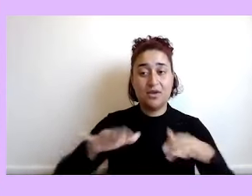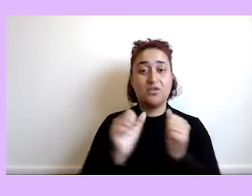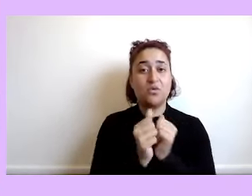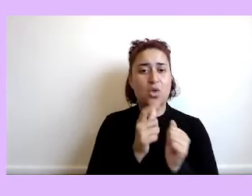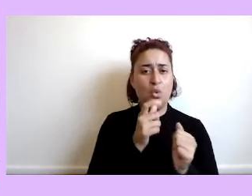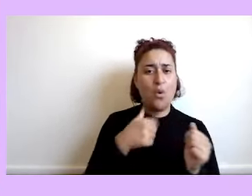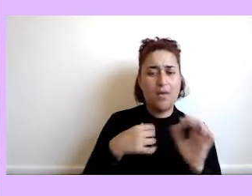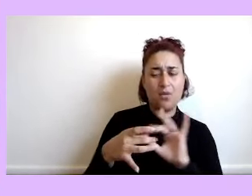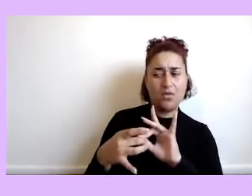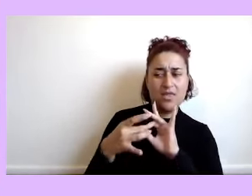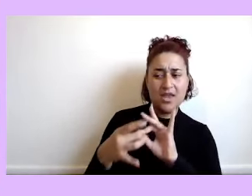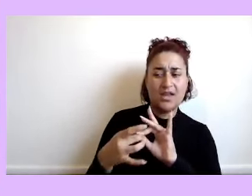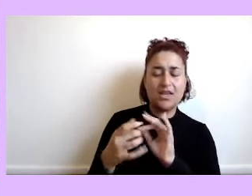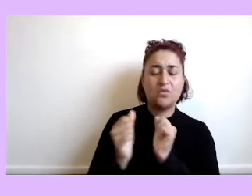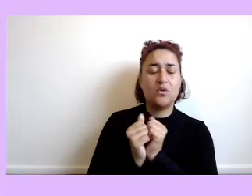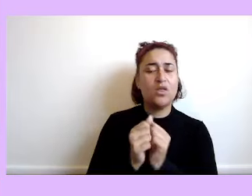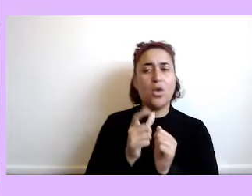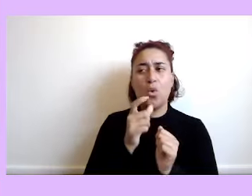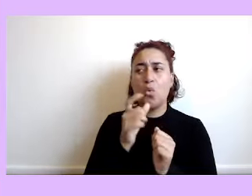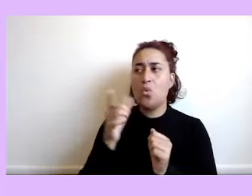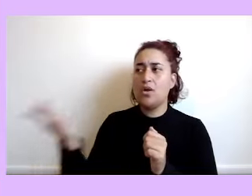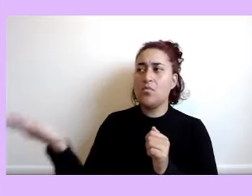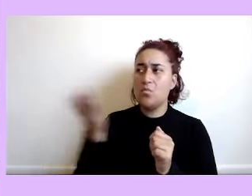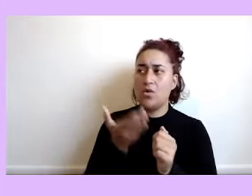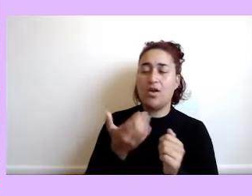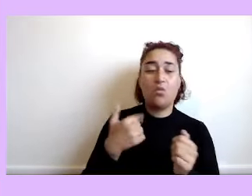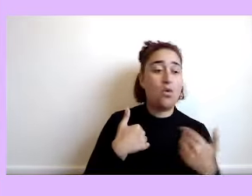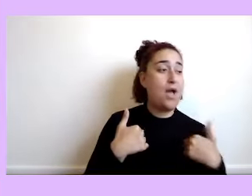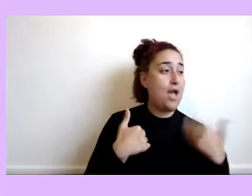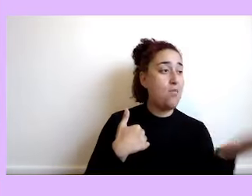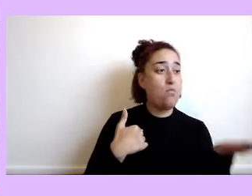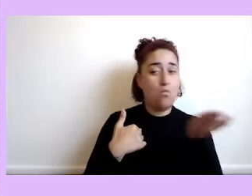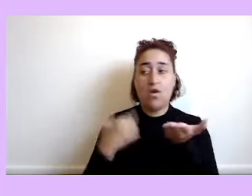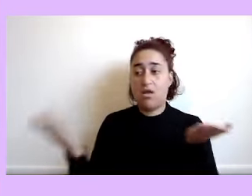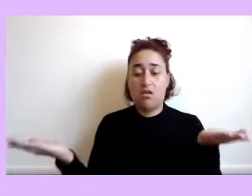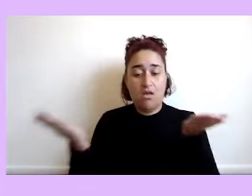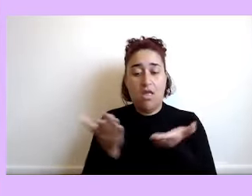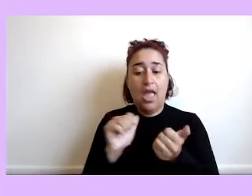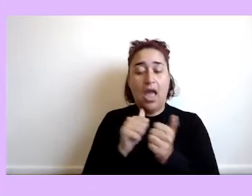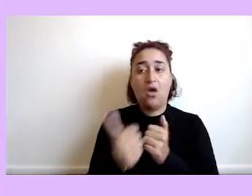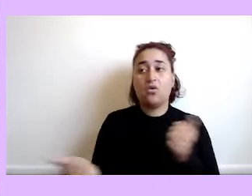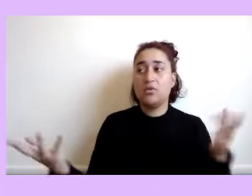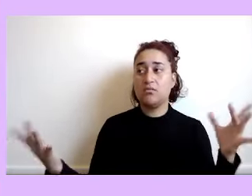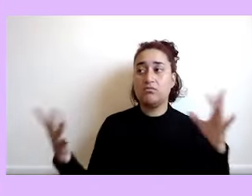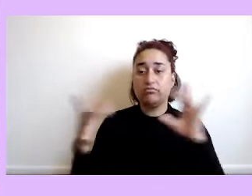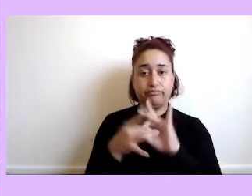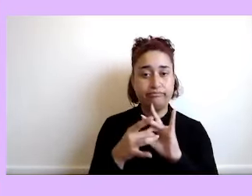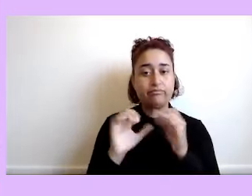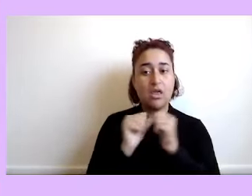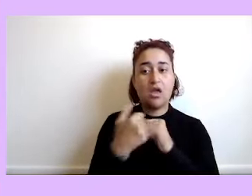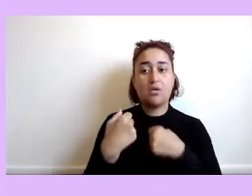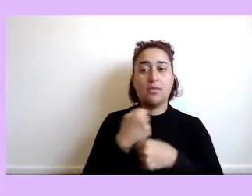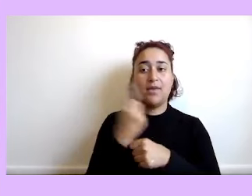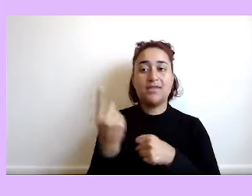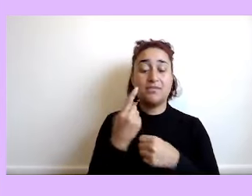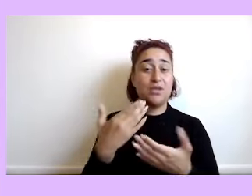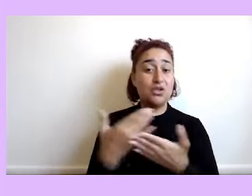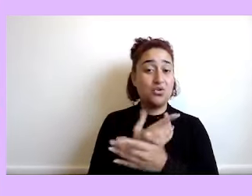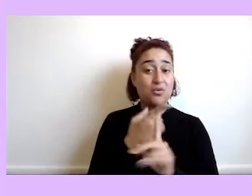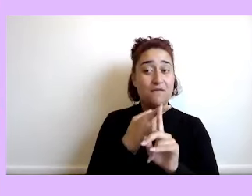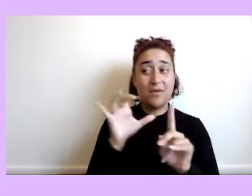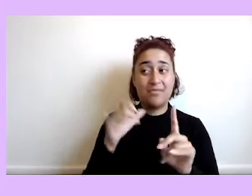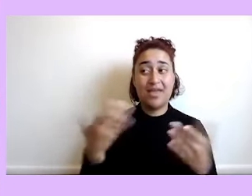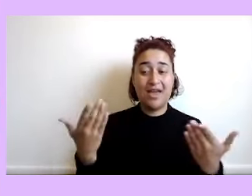relating to? What does that person bring to the table? What do I bring to the table? How can we call those resources together? How can we make something new from that